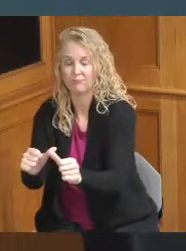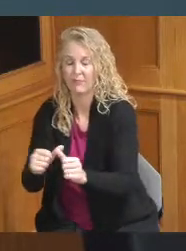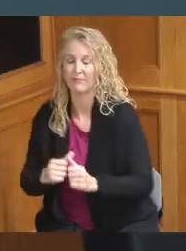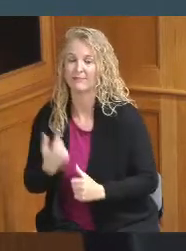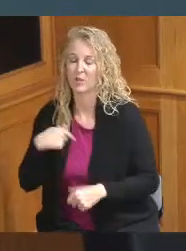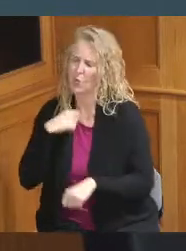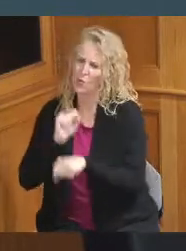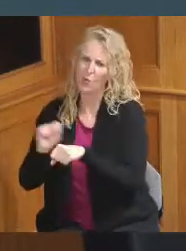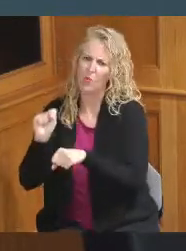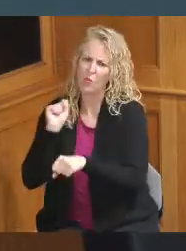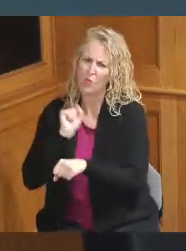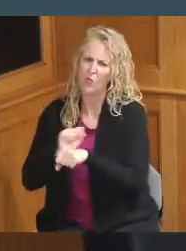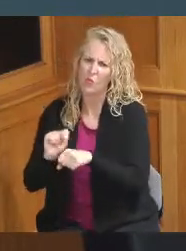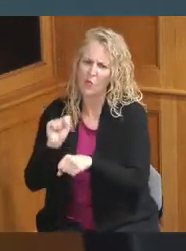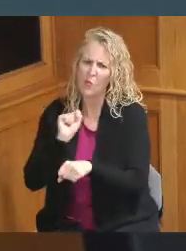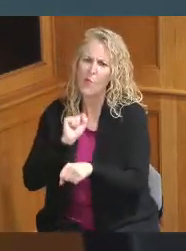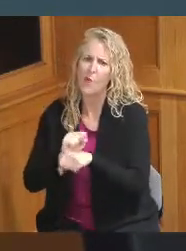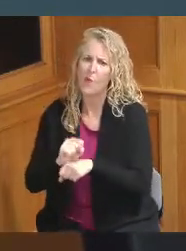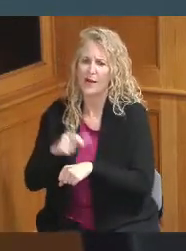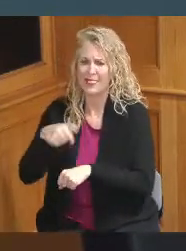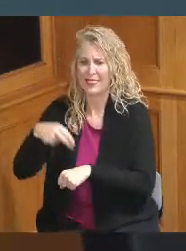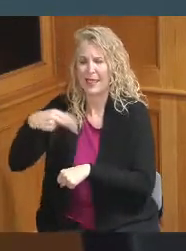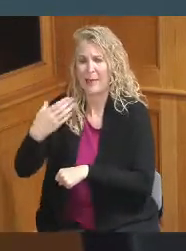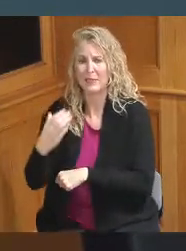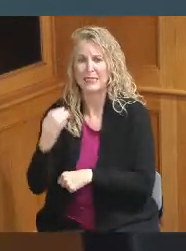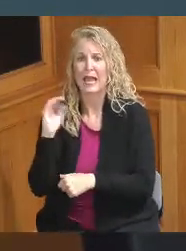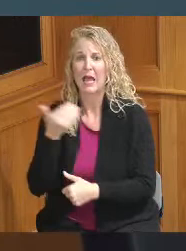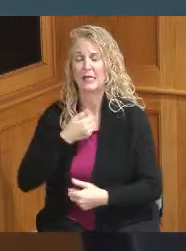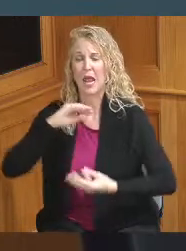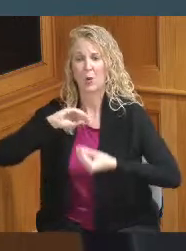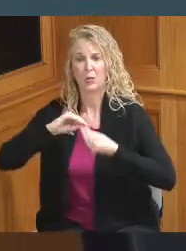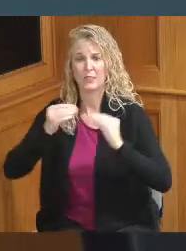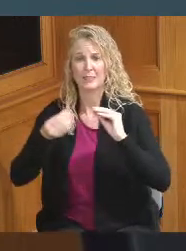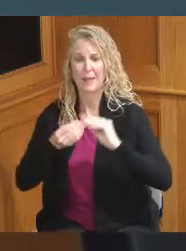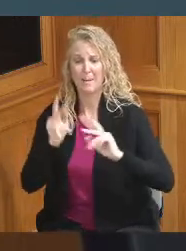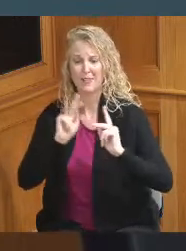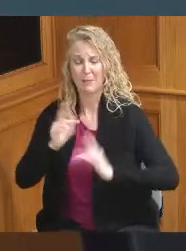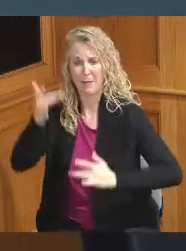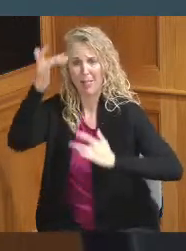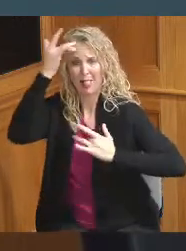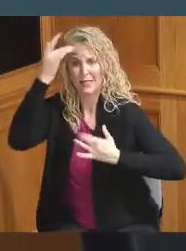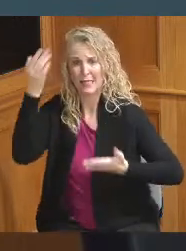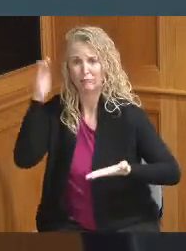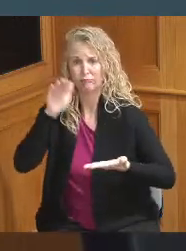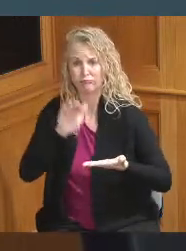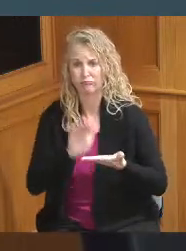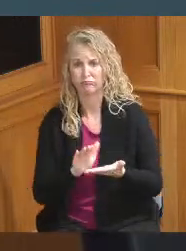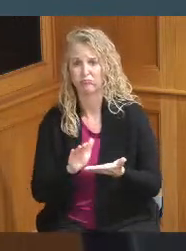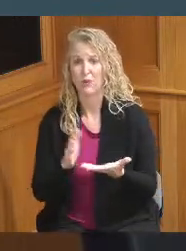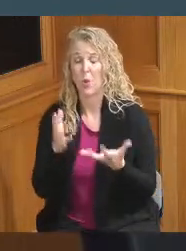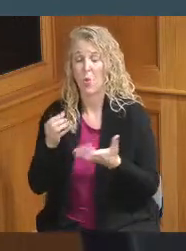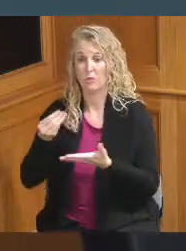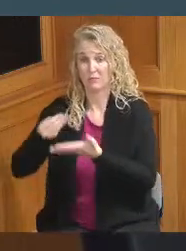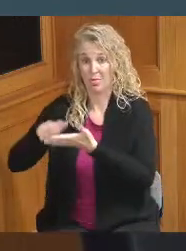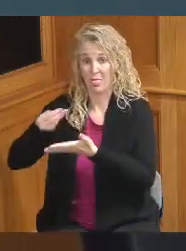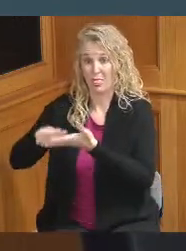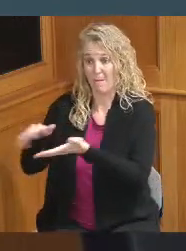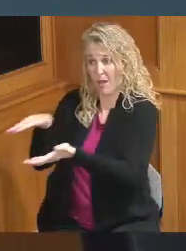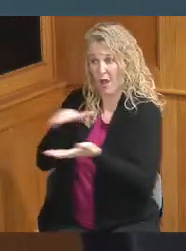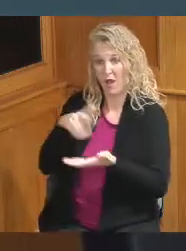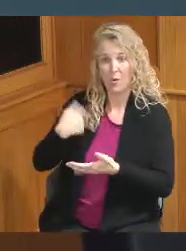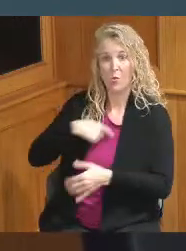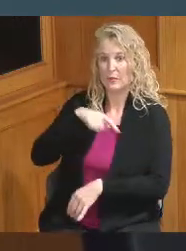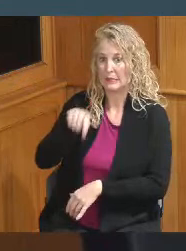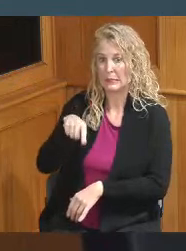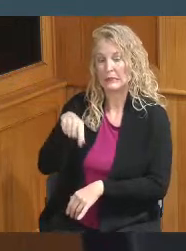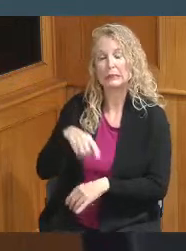we're gonna work hard to make sure Hamilton County get these numbers down. And and be able to get the funding that we're supposed to have. And